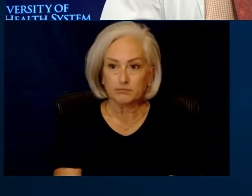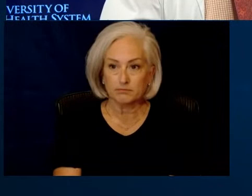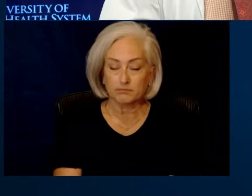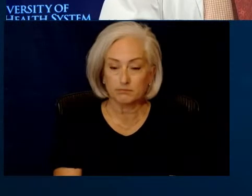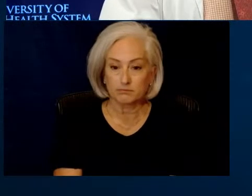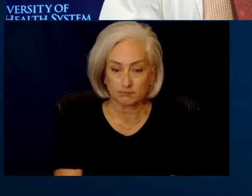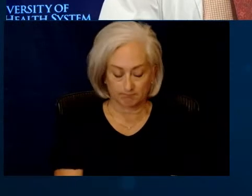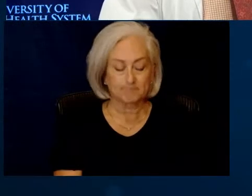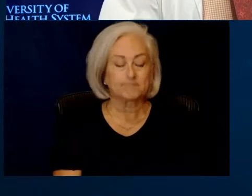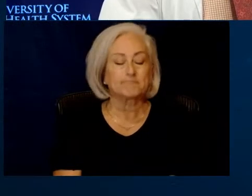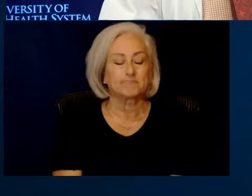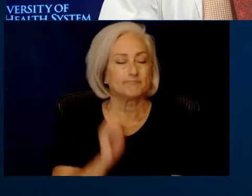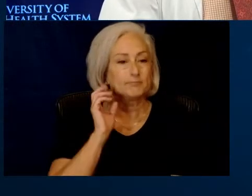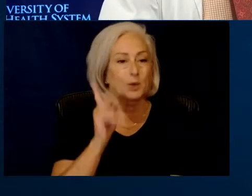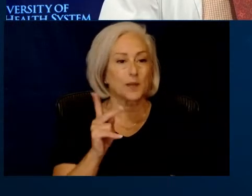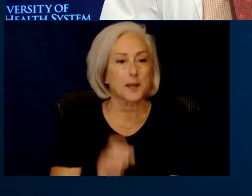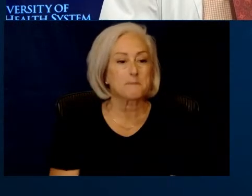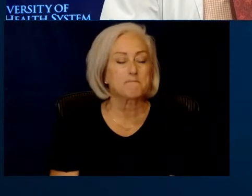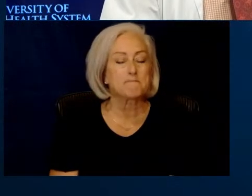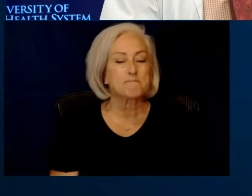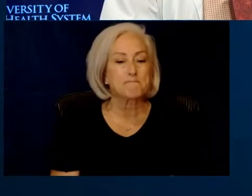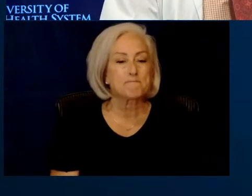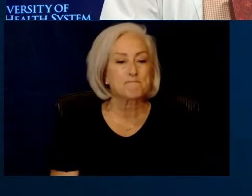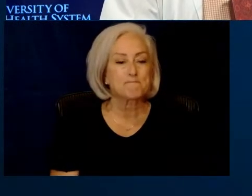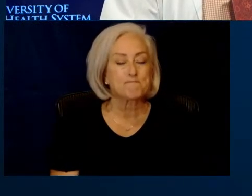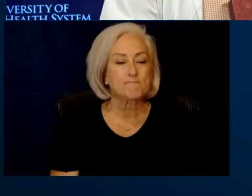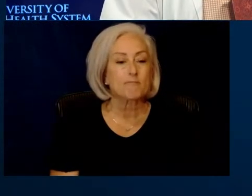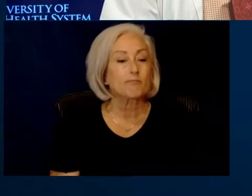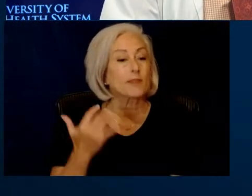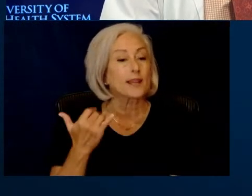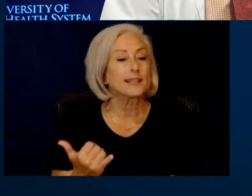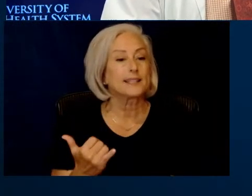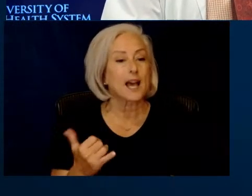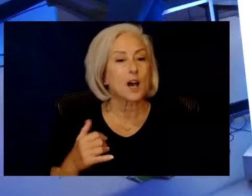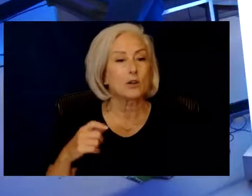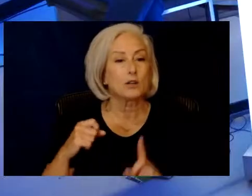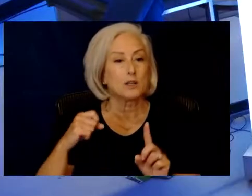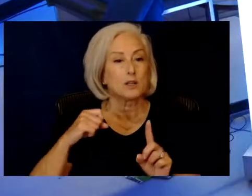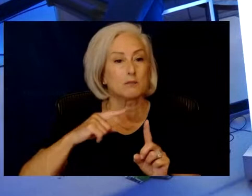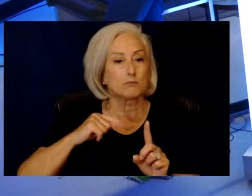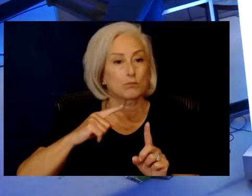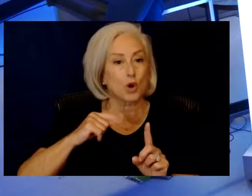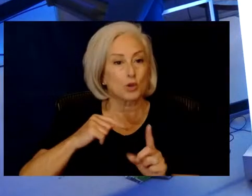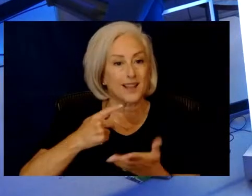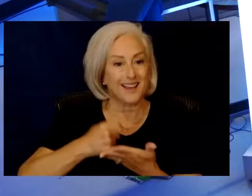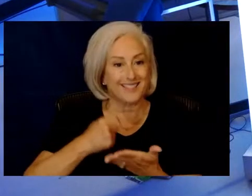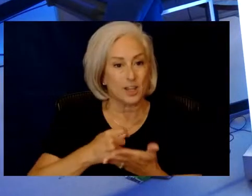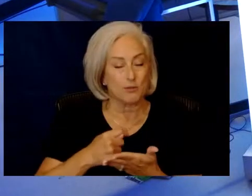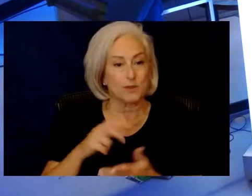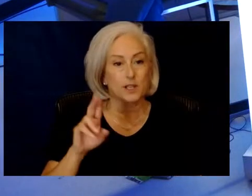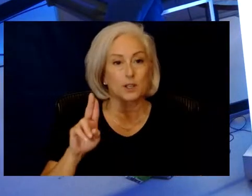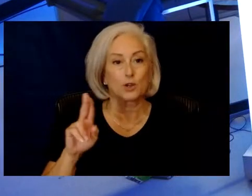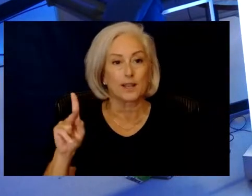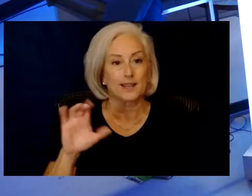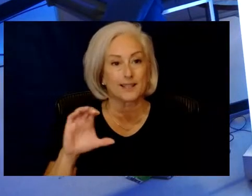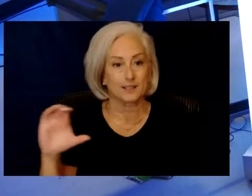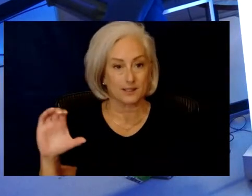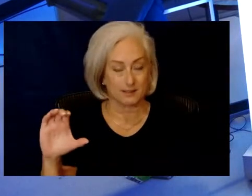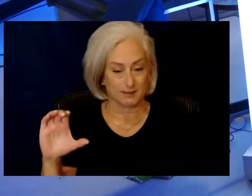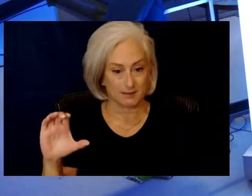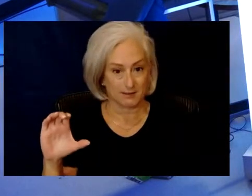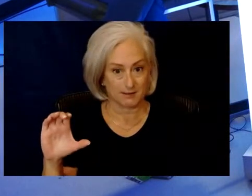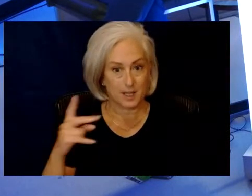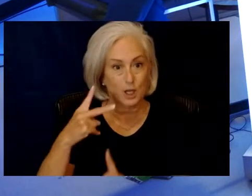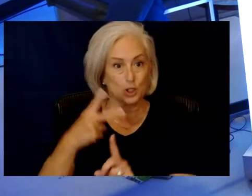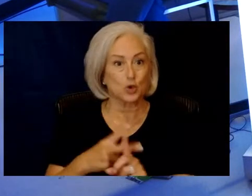All right. So we are talking about the Proton Therapy Center here at the University of Kansas Cancer Center and its 2-month